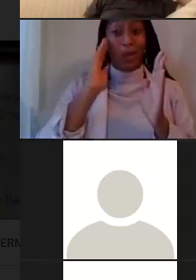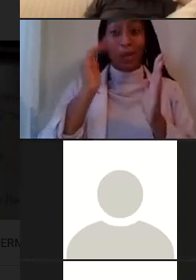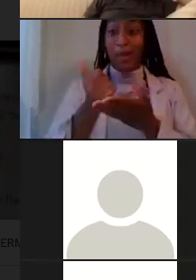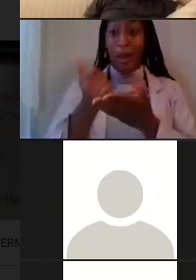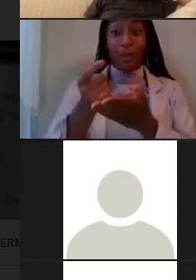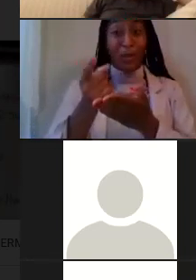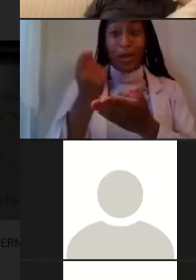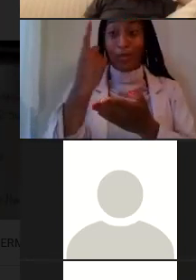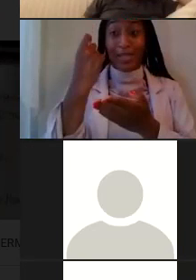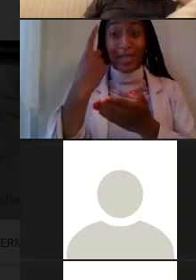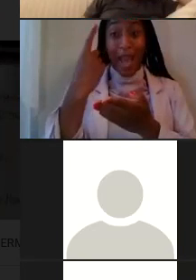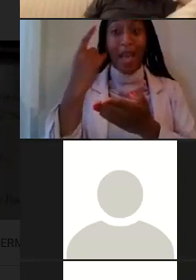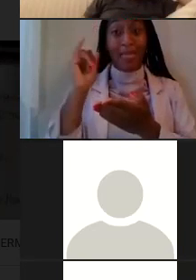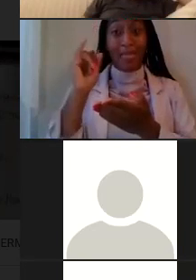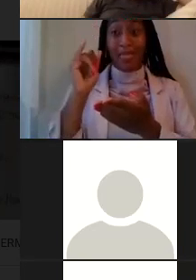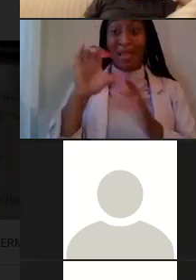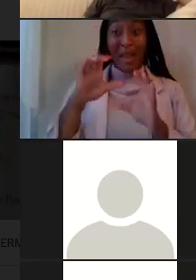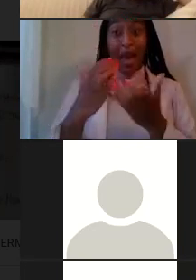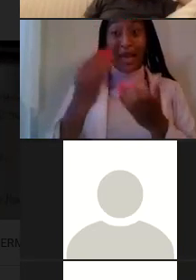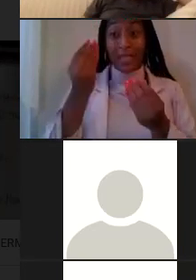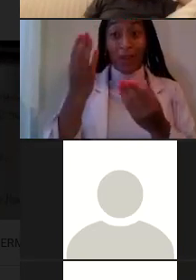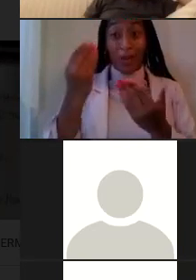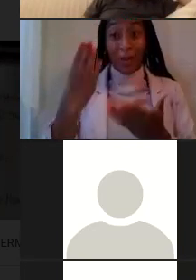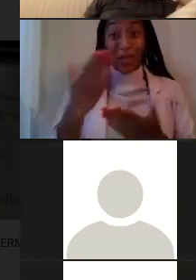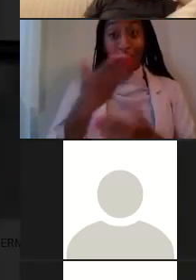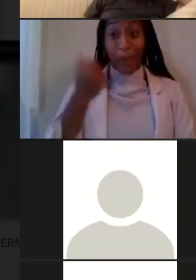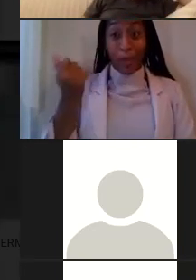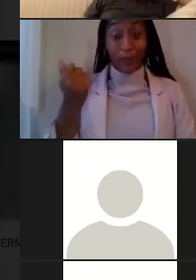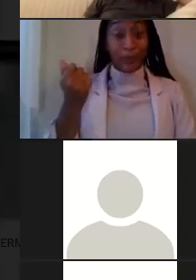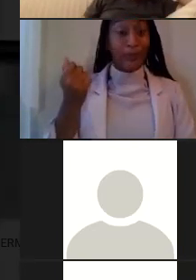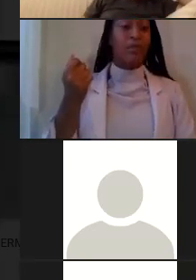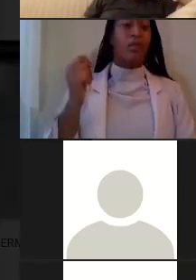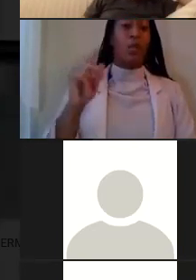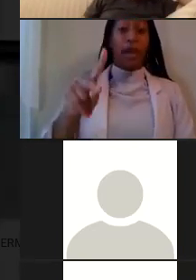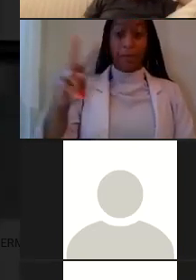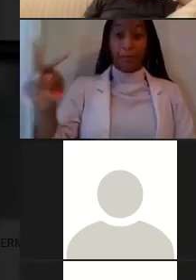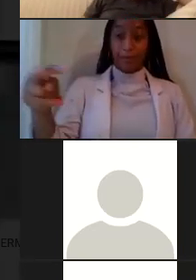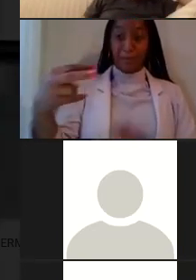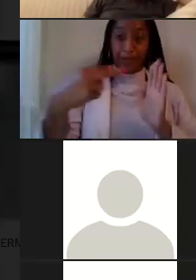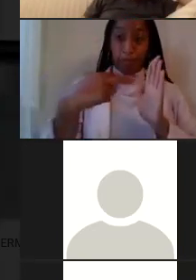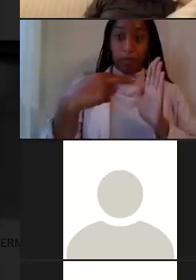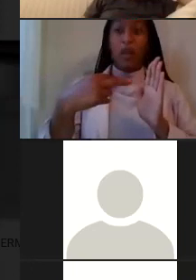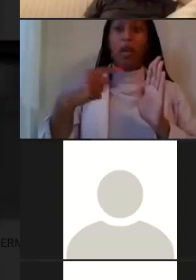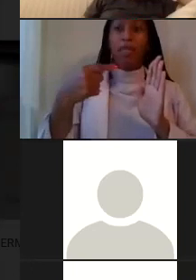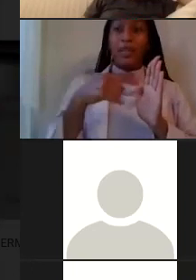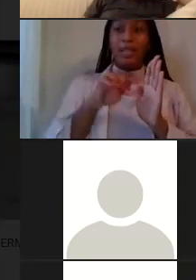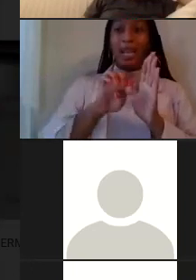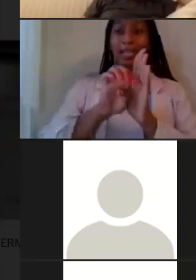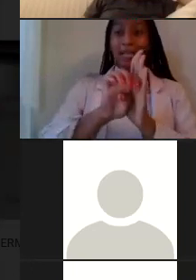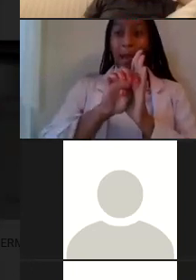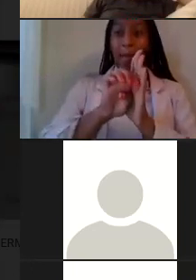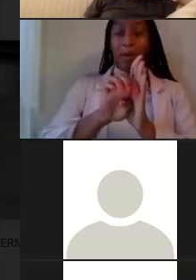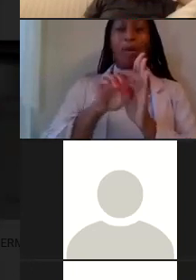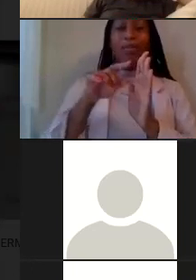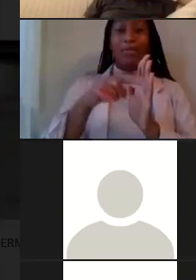All right. So I'm going to go right into this example that deals with our latent heat formula. You can